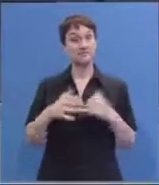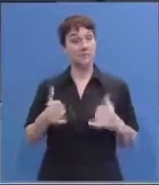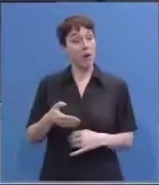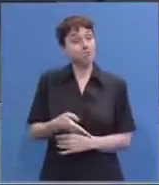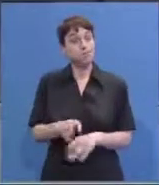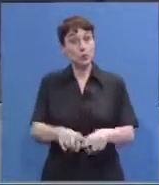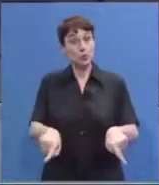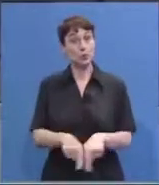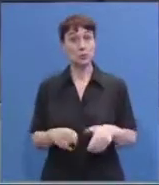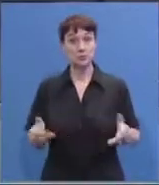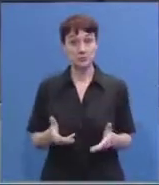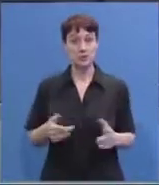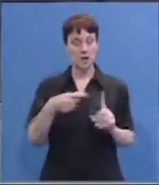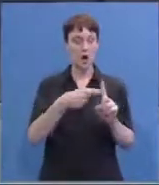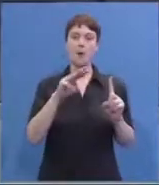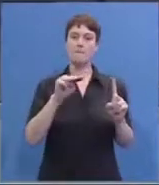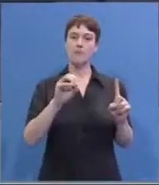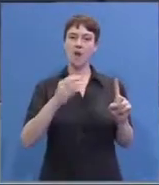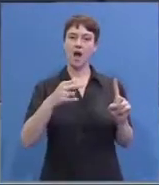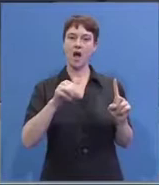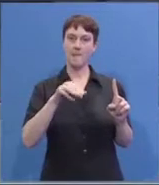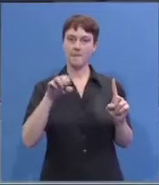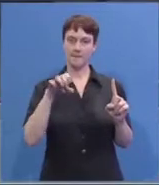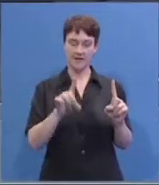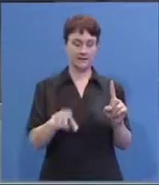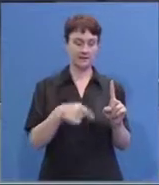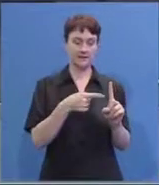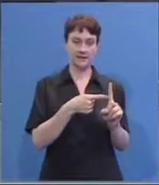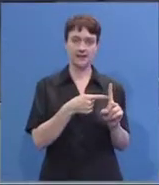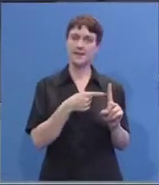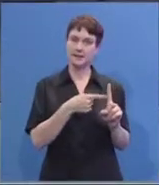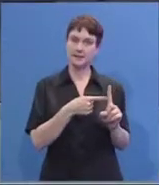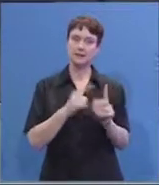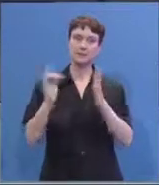studio today is Pops Mohammed, who plays a tribute to Utata